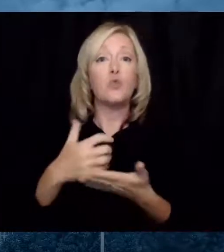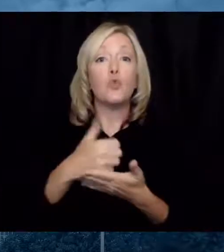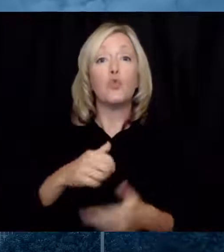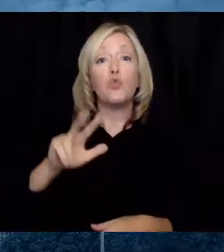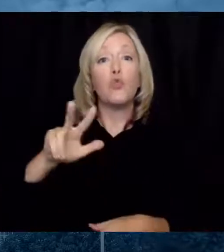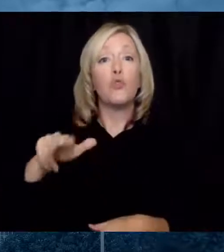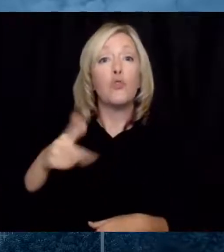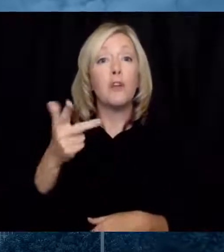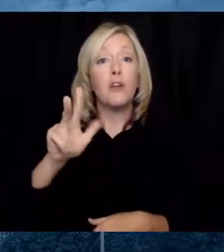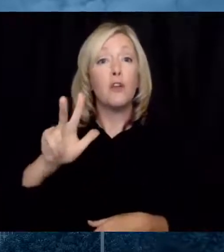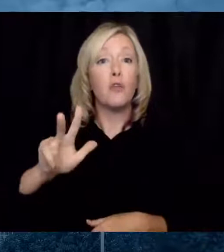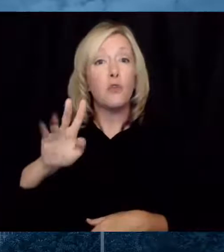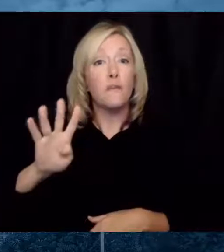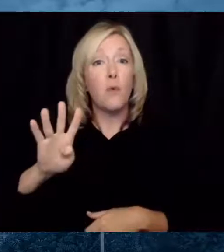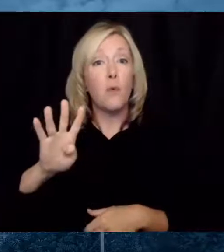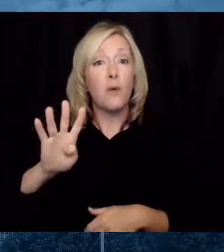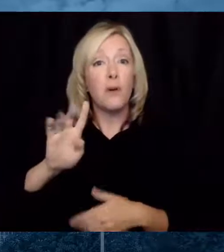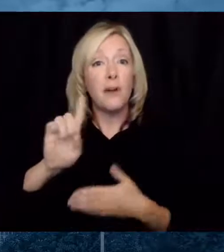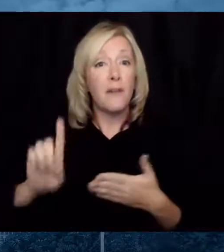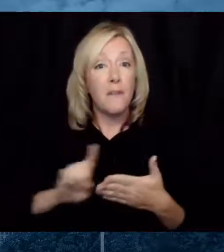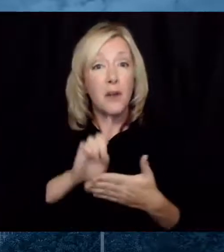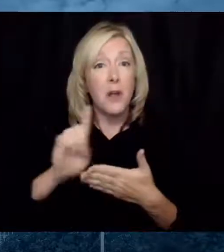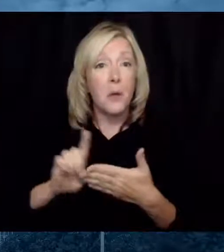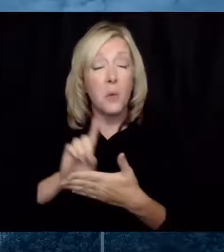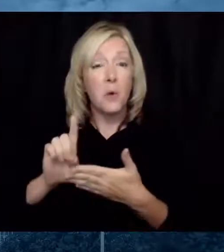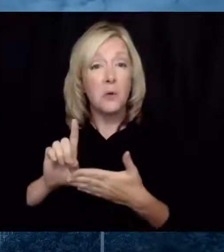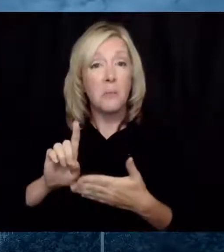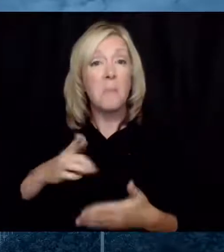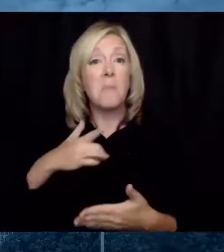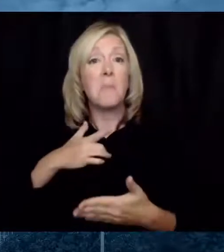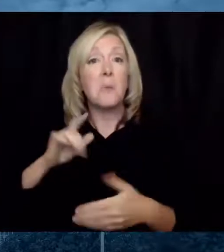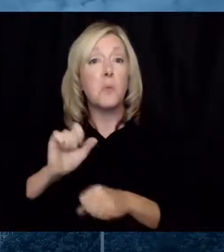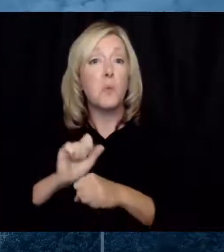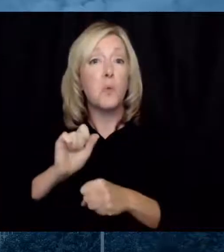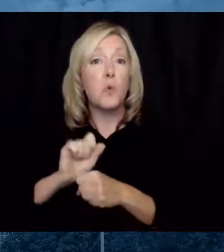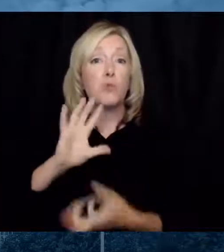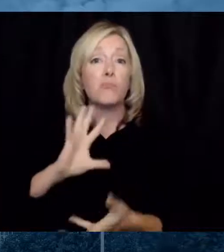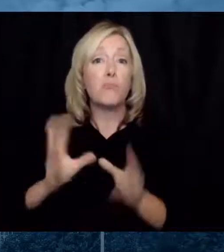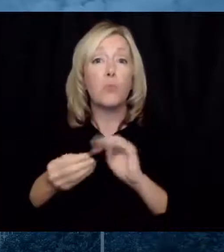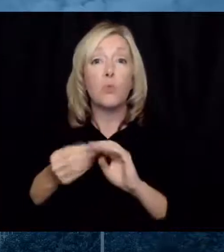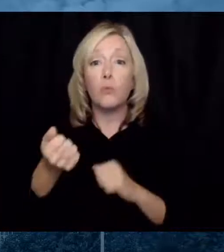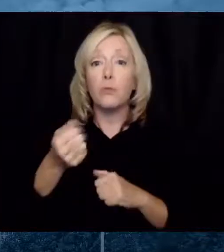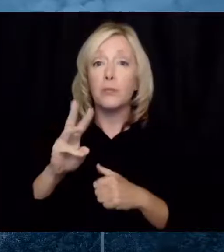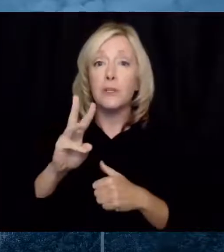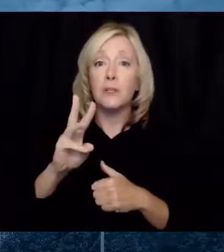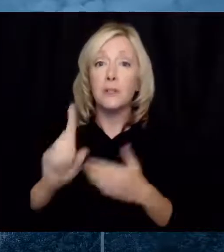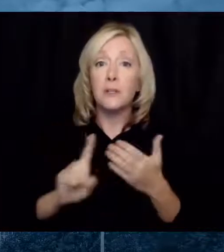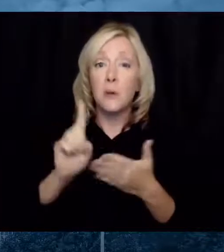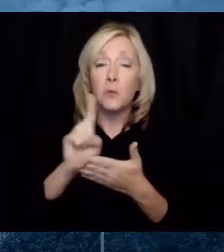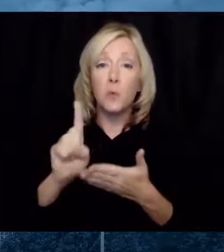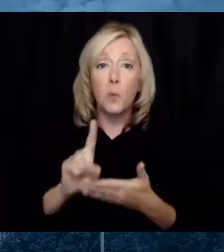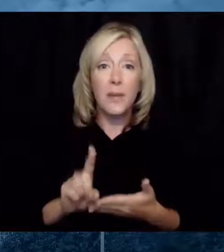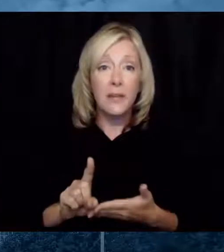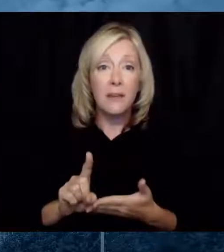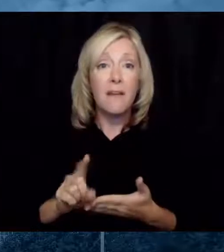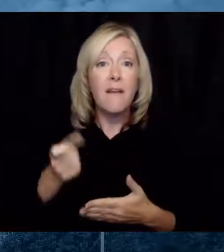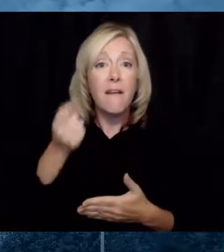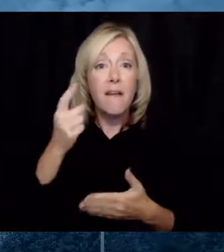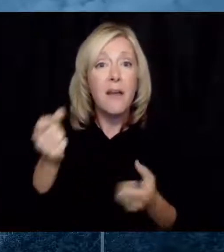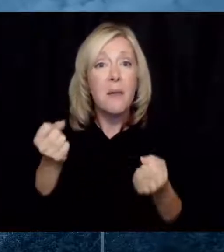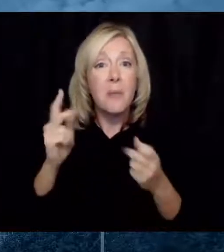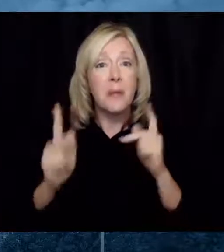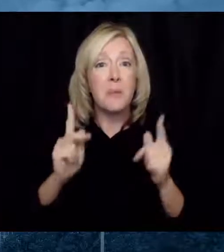$3.34 per hour and works 16 hours per week, and many people make less than